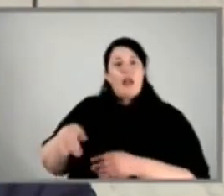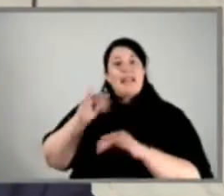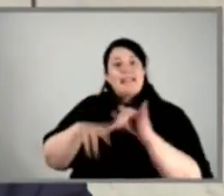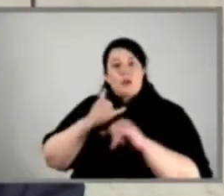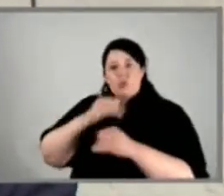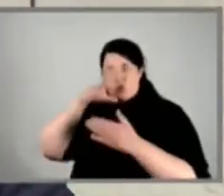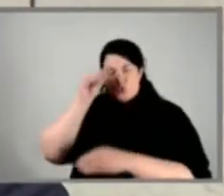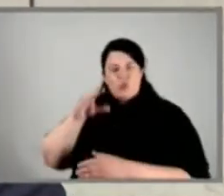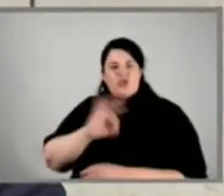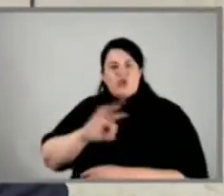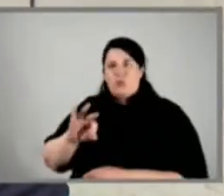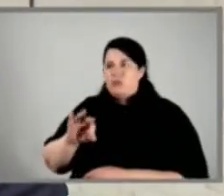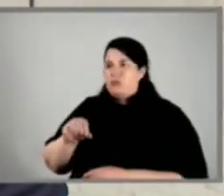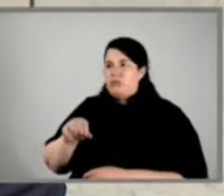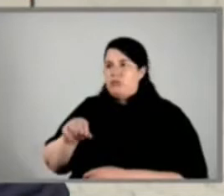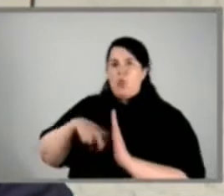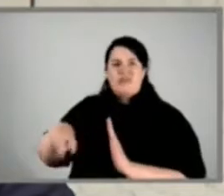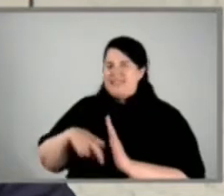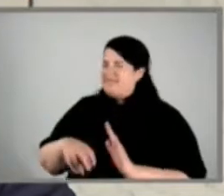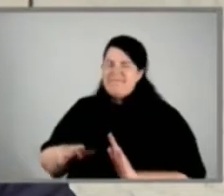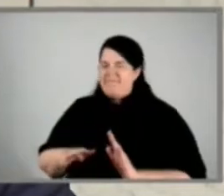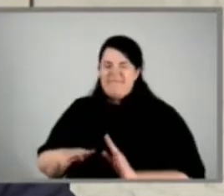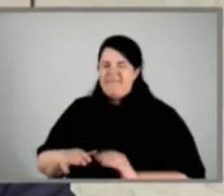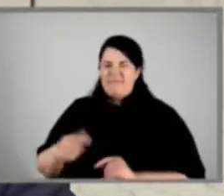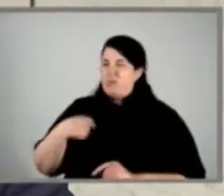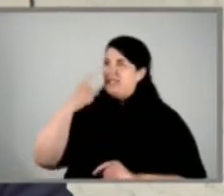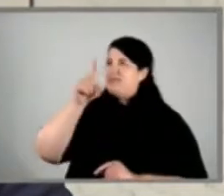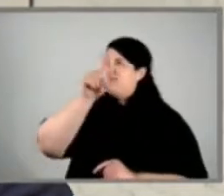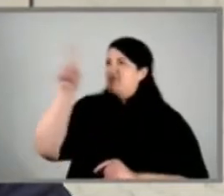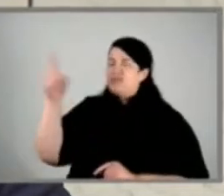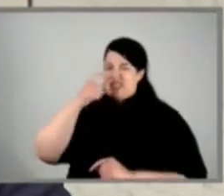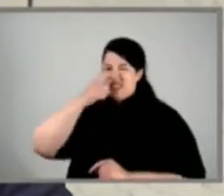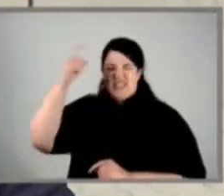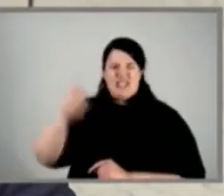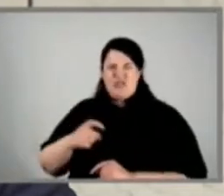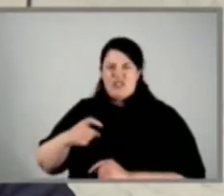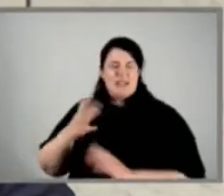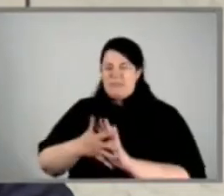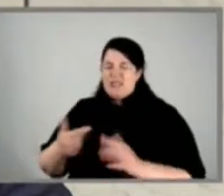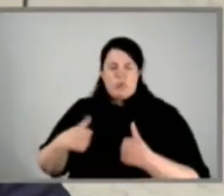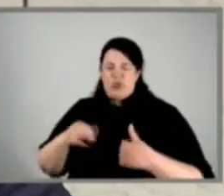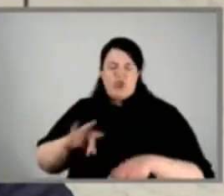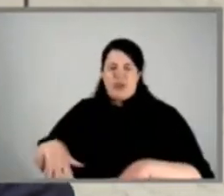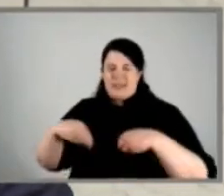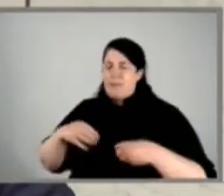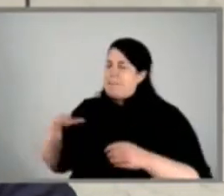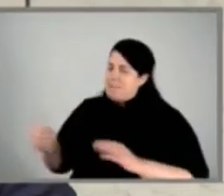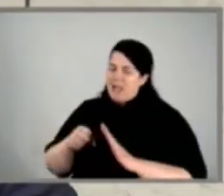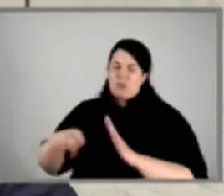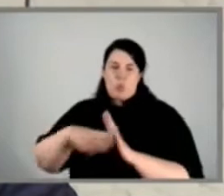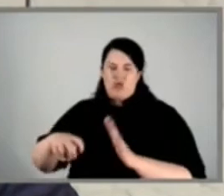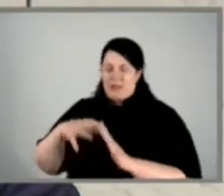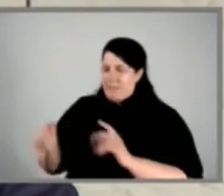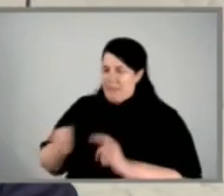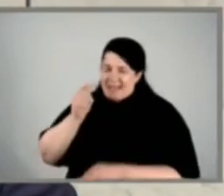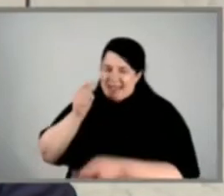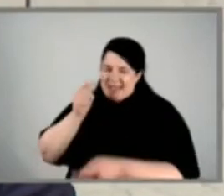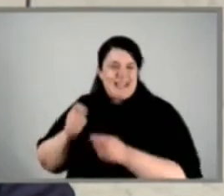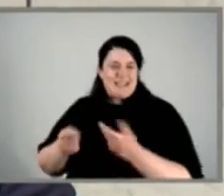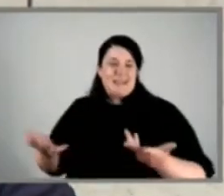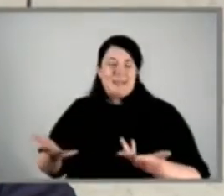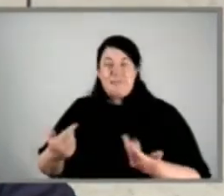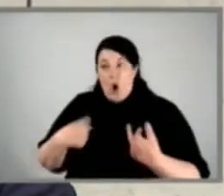the Commonwealth or indeed the Premiers and Chief Ministers are prepared to contemplate, because the inherent risks are there. I wish it were not so, but